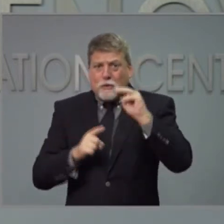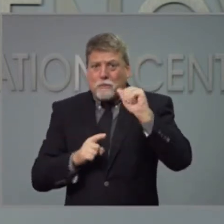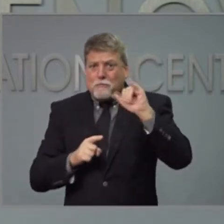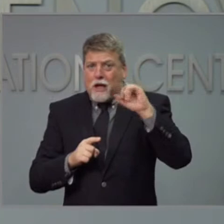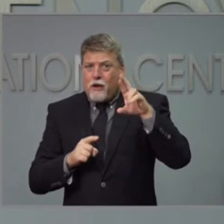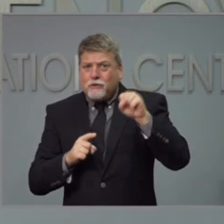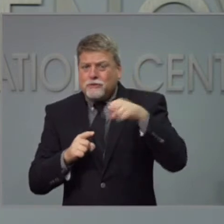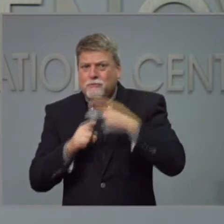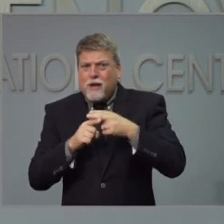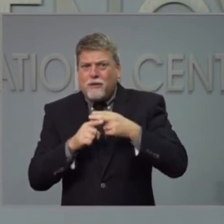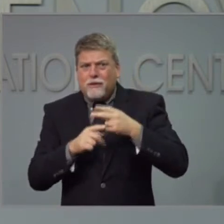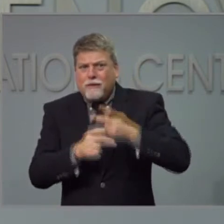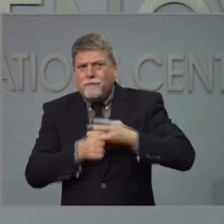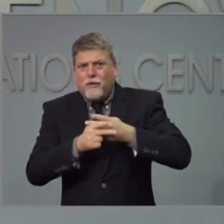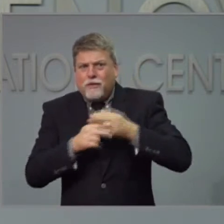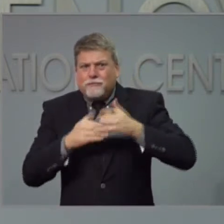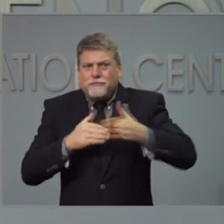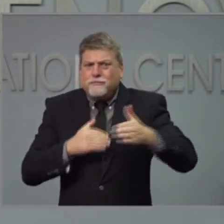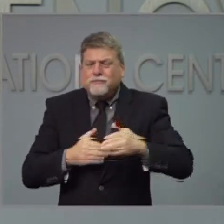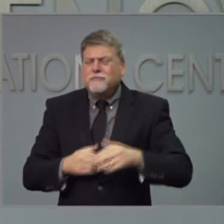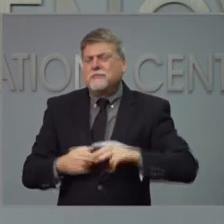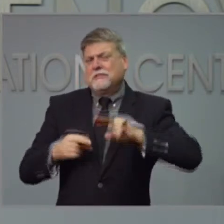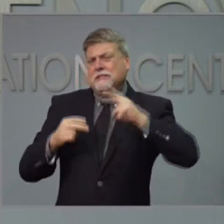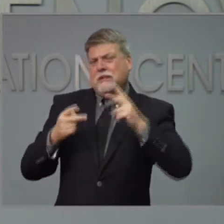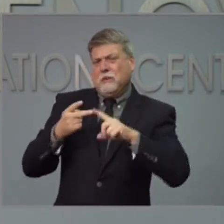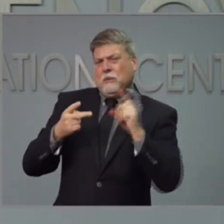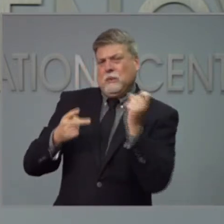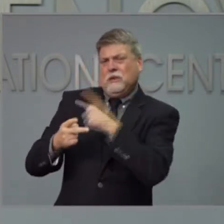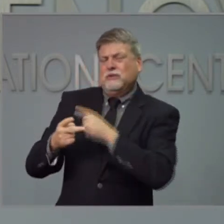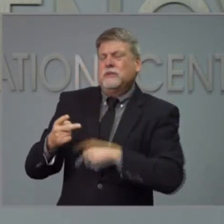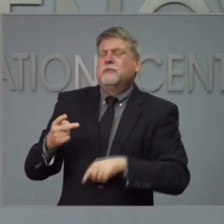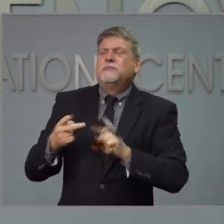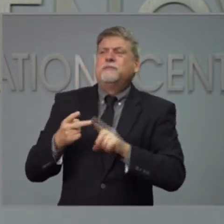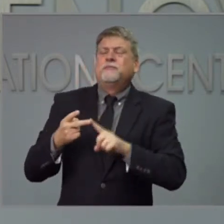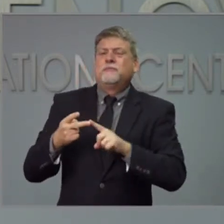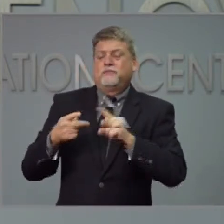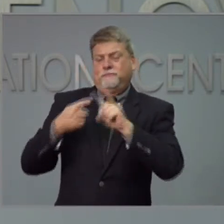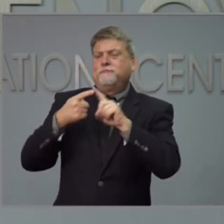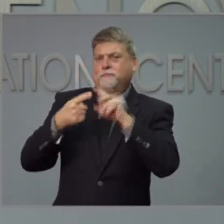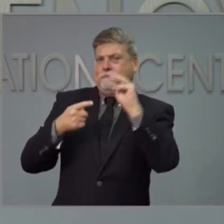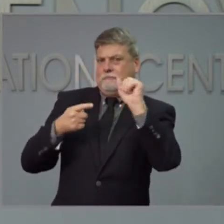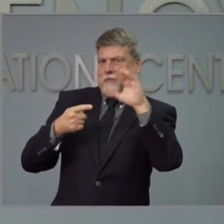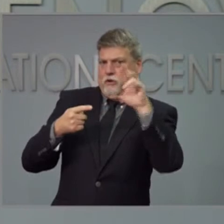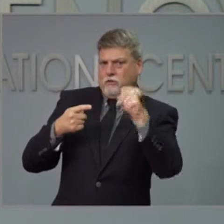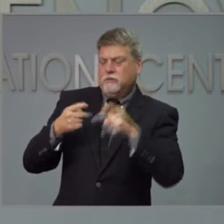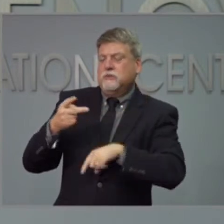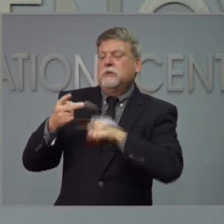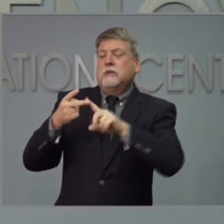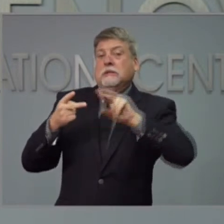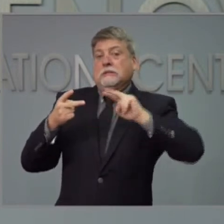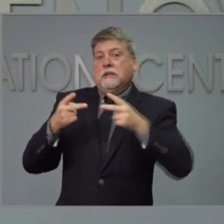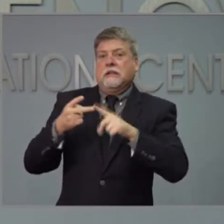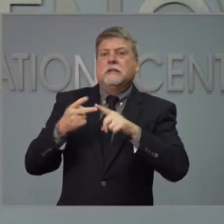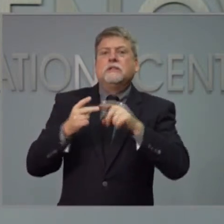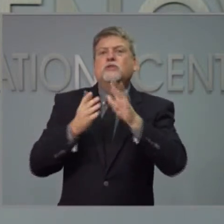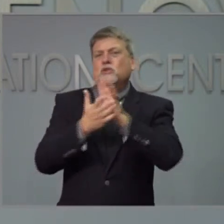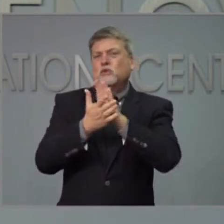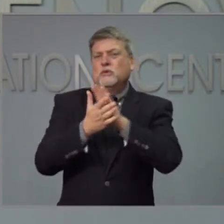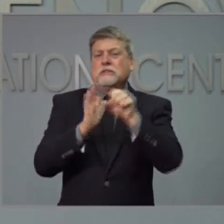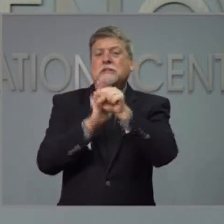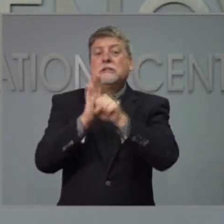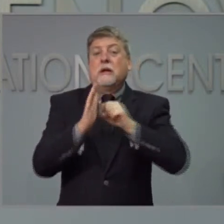state? And then secondly, given that a meeting of the State Board of Education